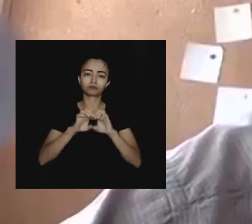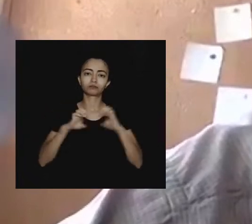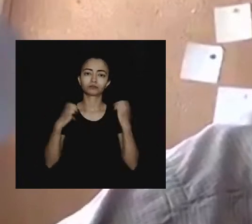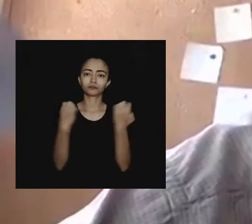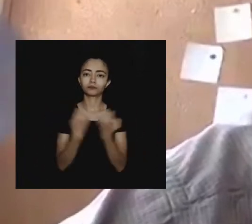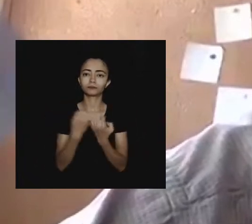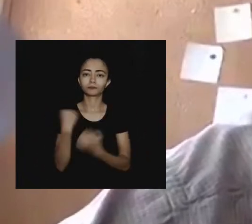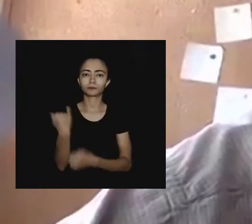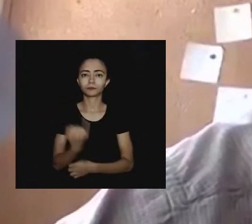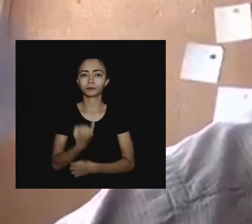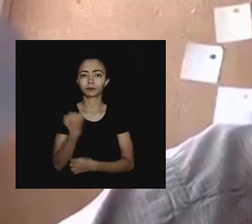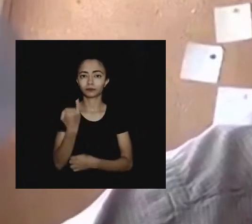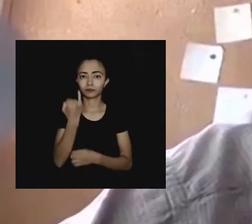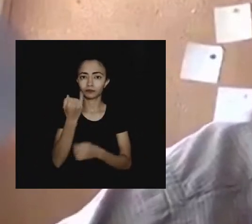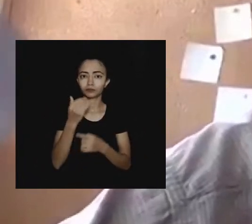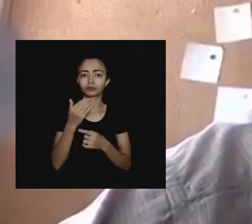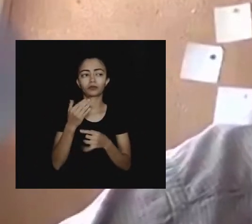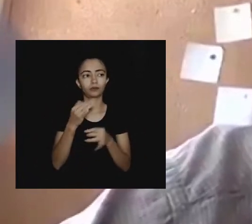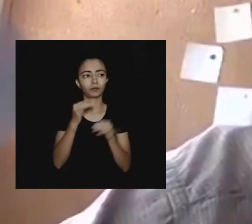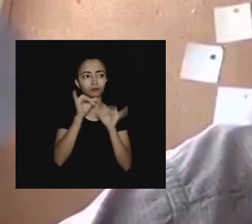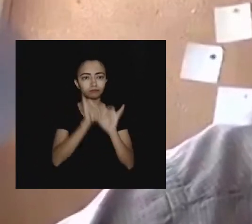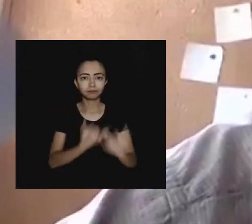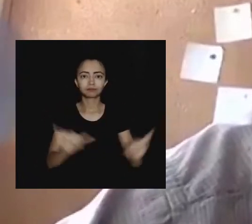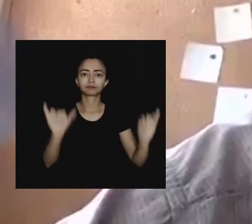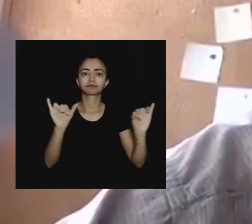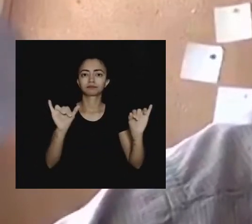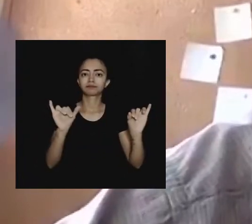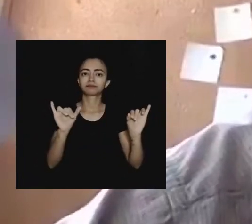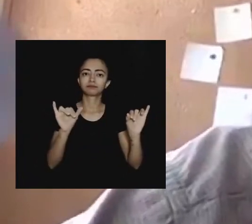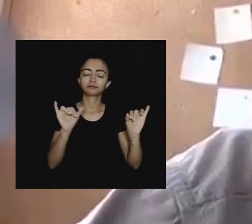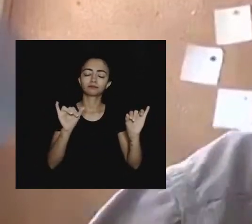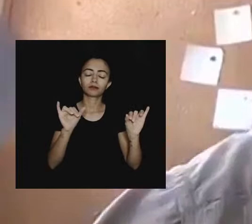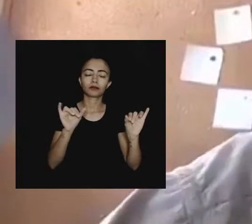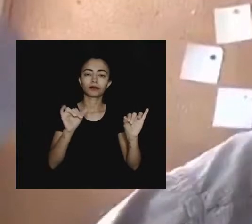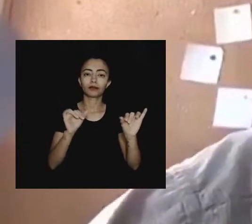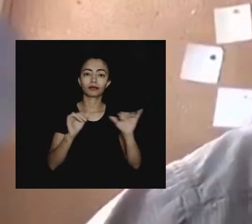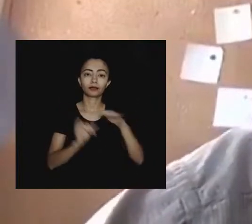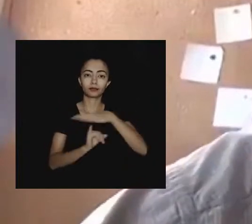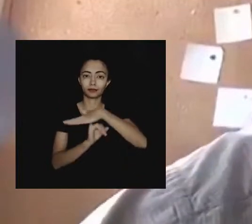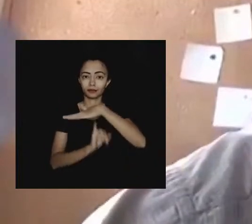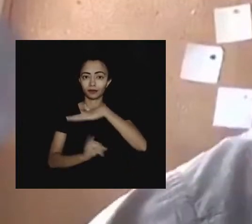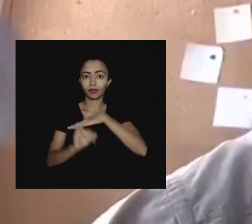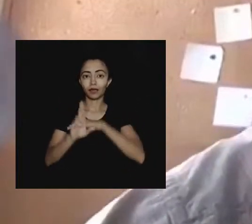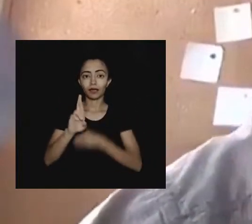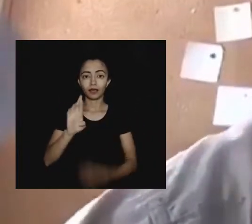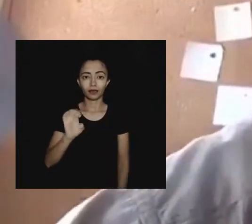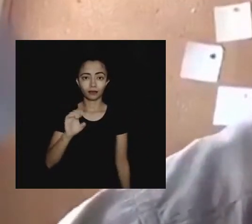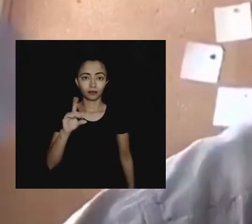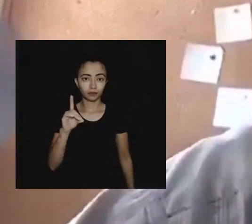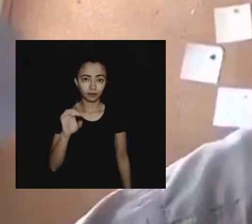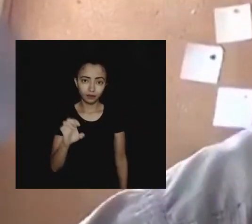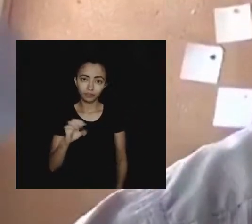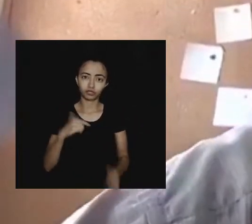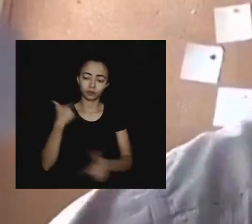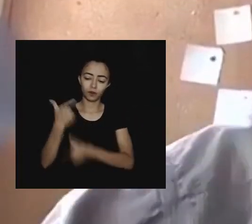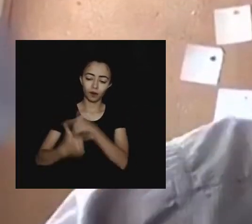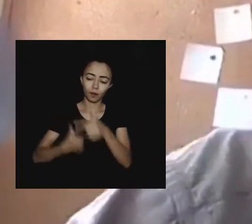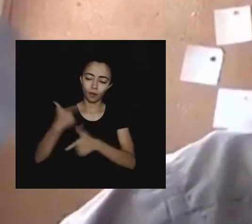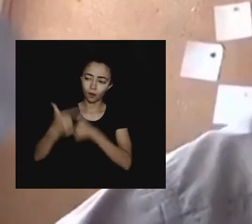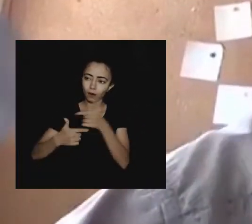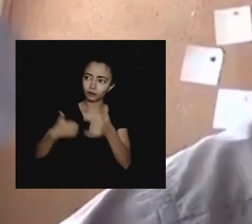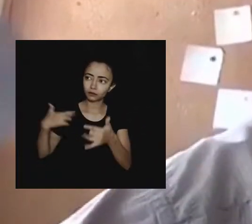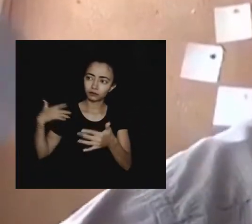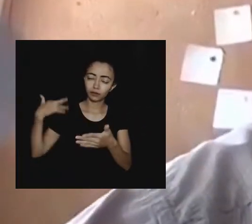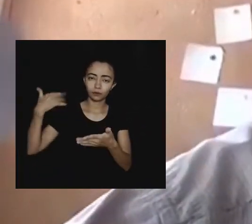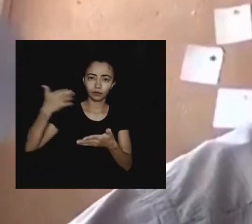of this important event and bring this very important work that the message of the work